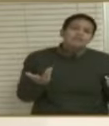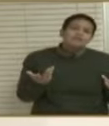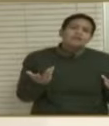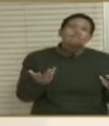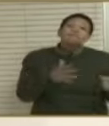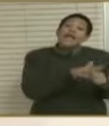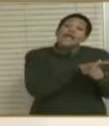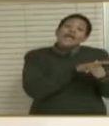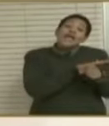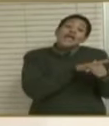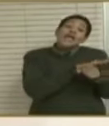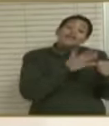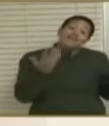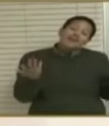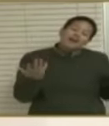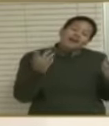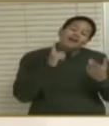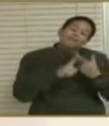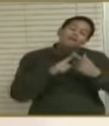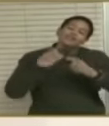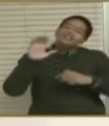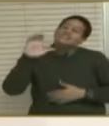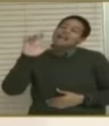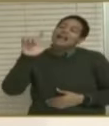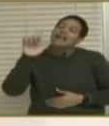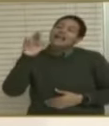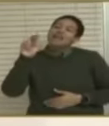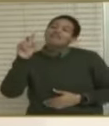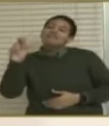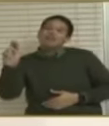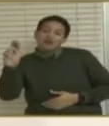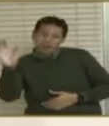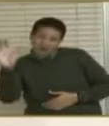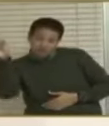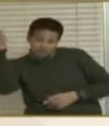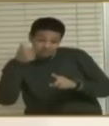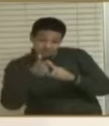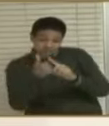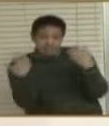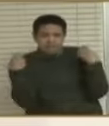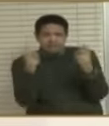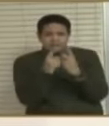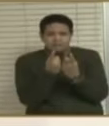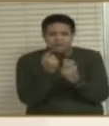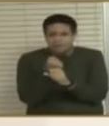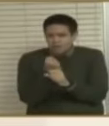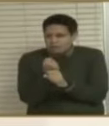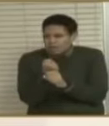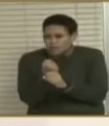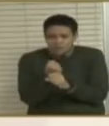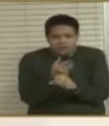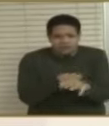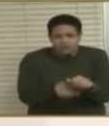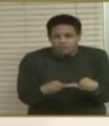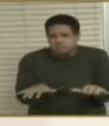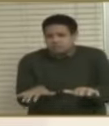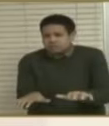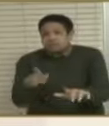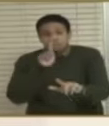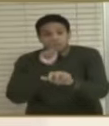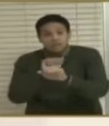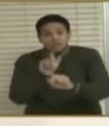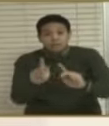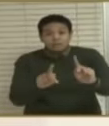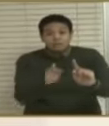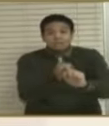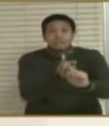area, and the Clarendon Health Department are also working to the extent that persons who work